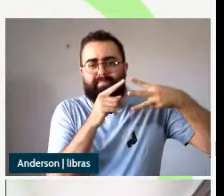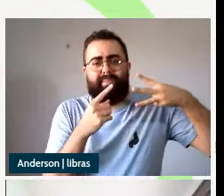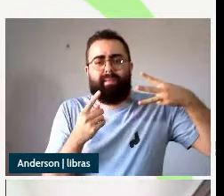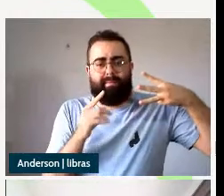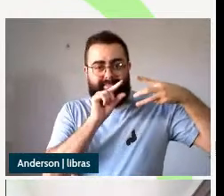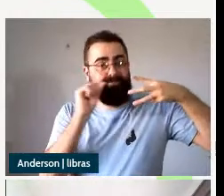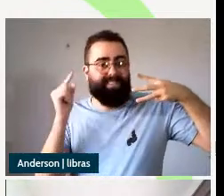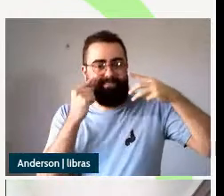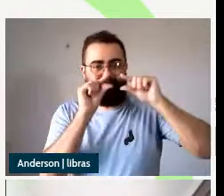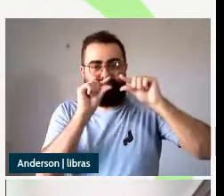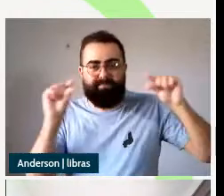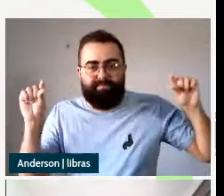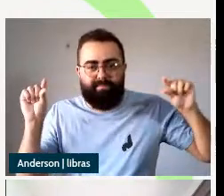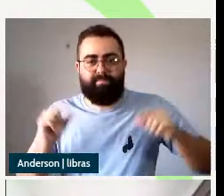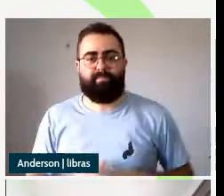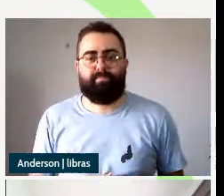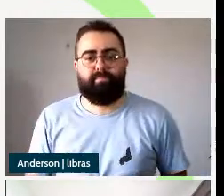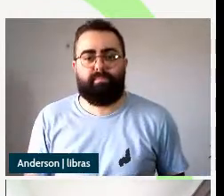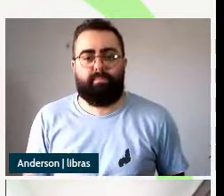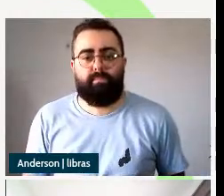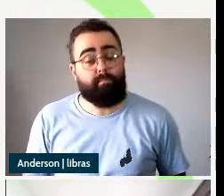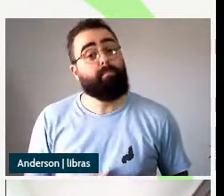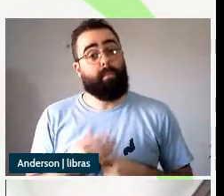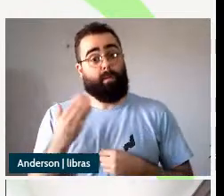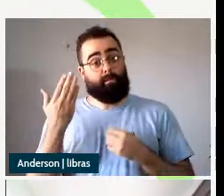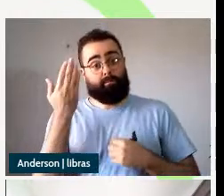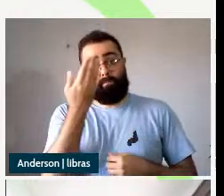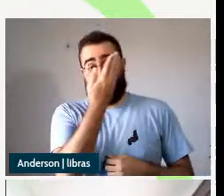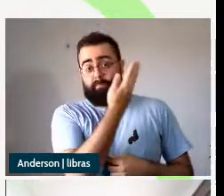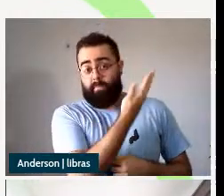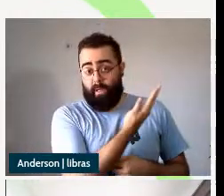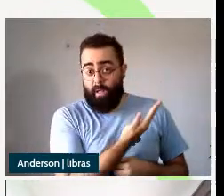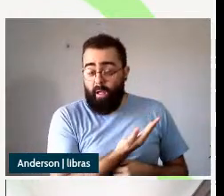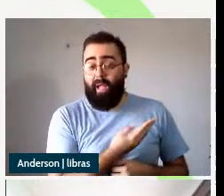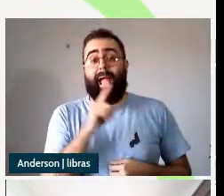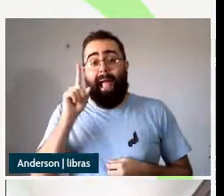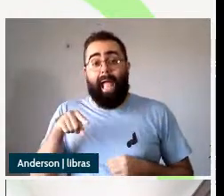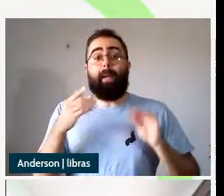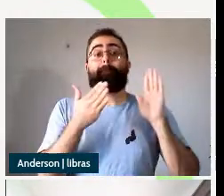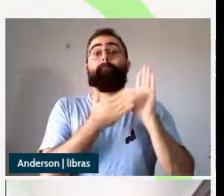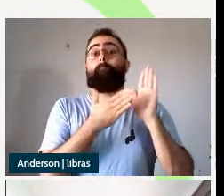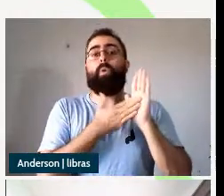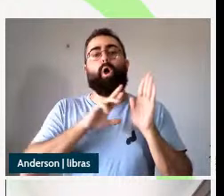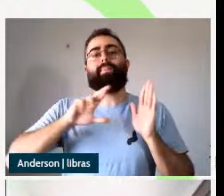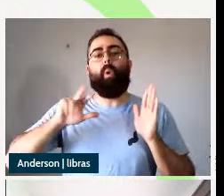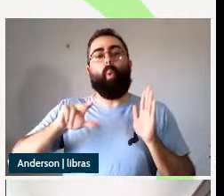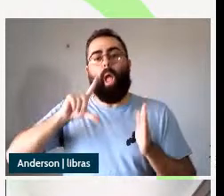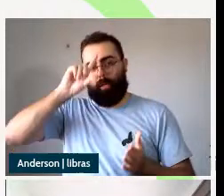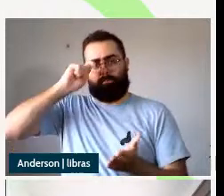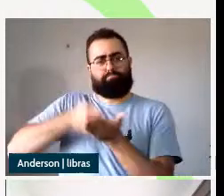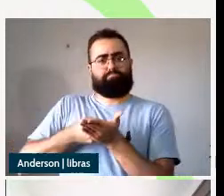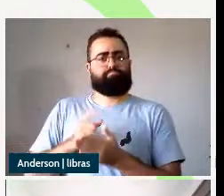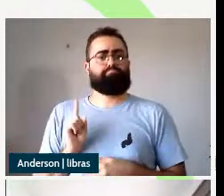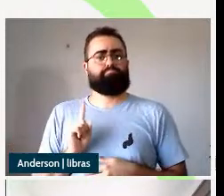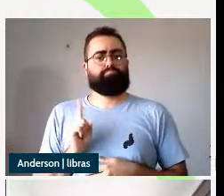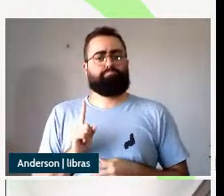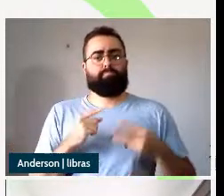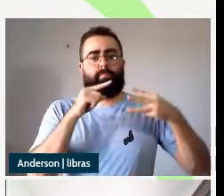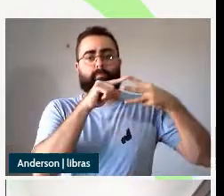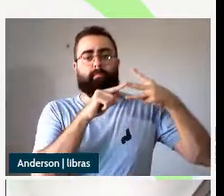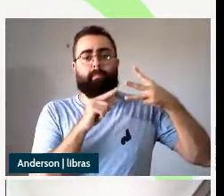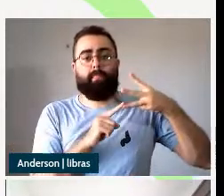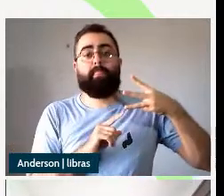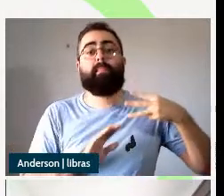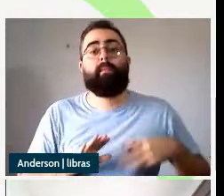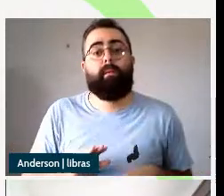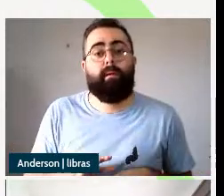was these sort of propositions, or these sort of statements, didn't have to have some sort of truth condition for them to